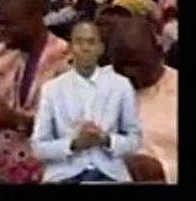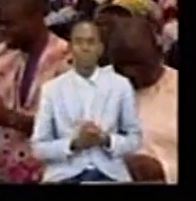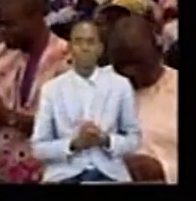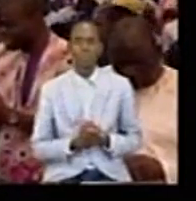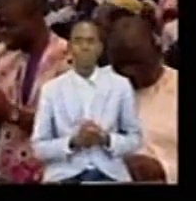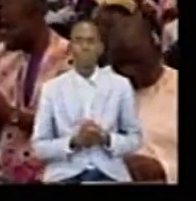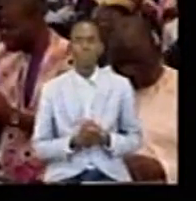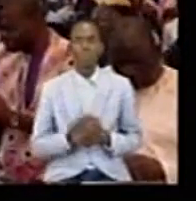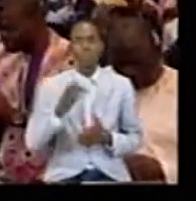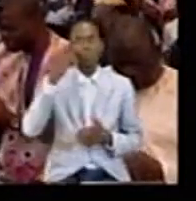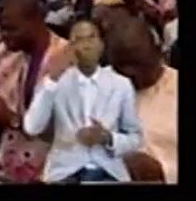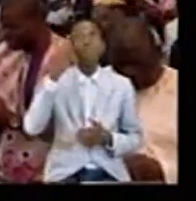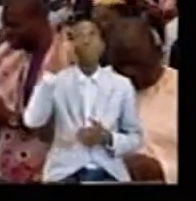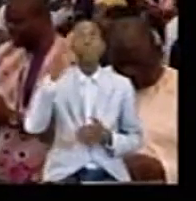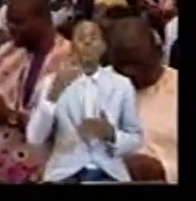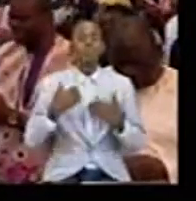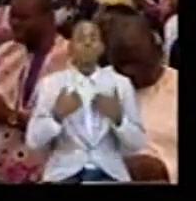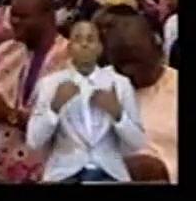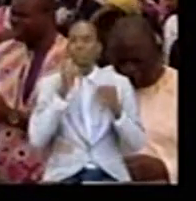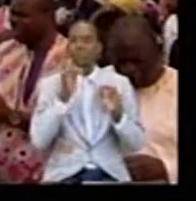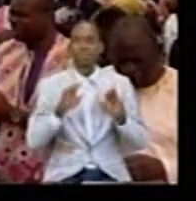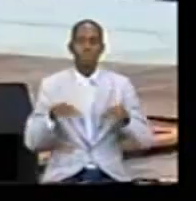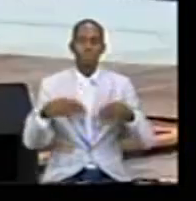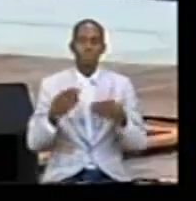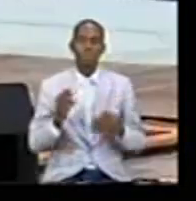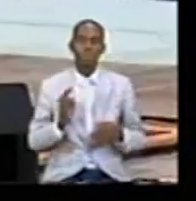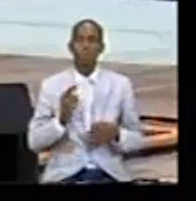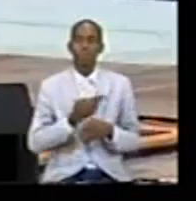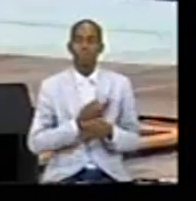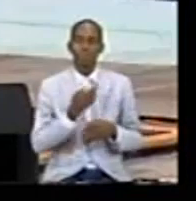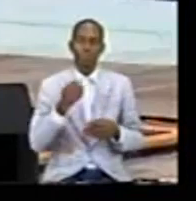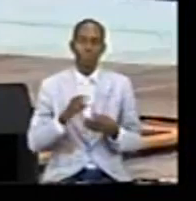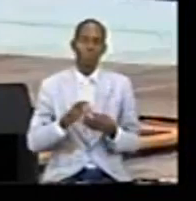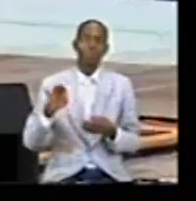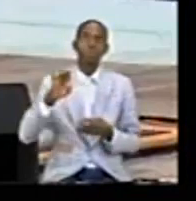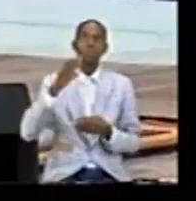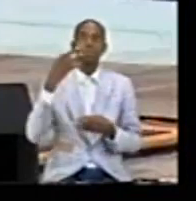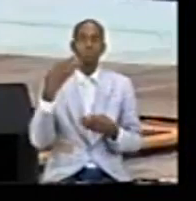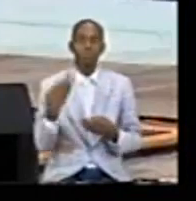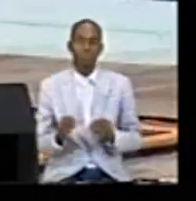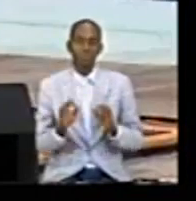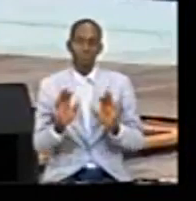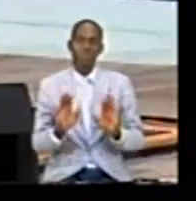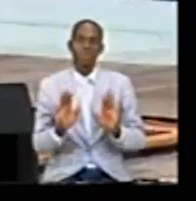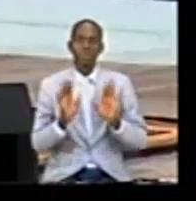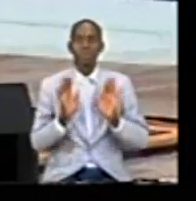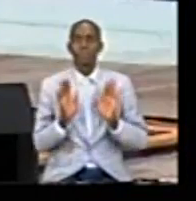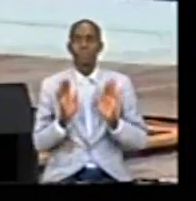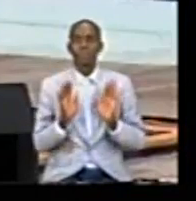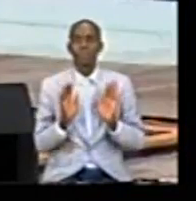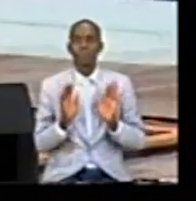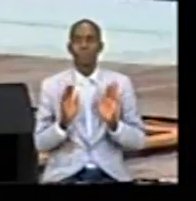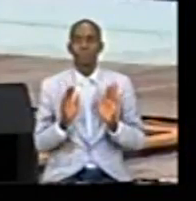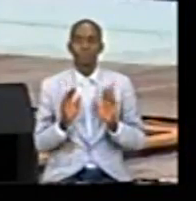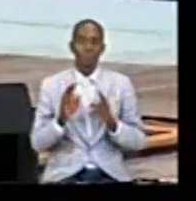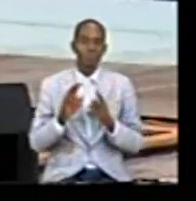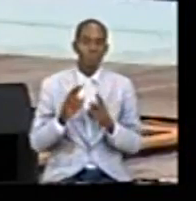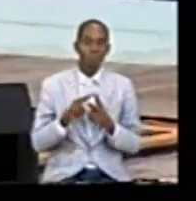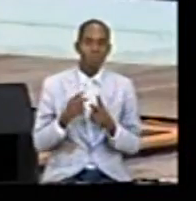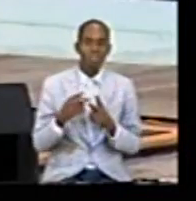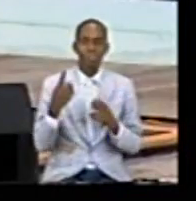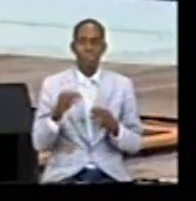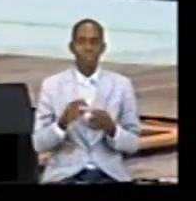For God has not given us the spirit of fear or the spirit of